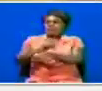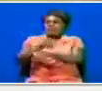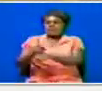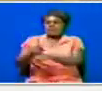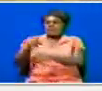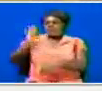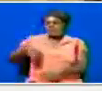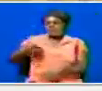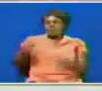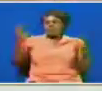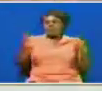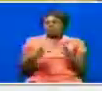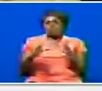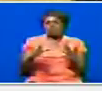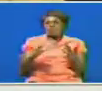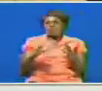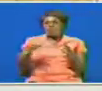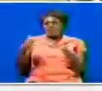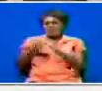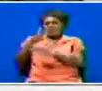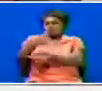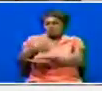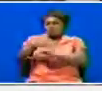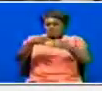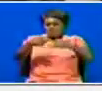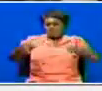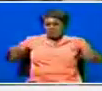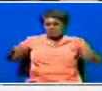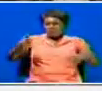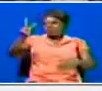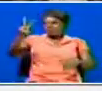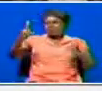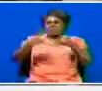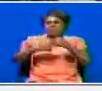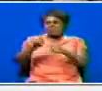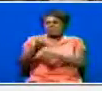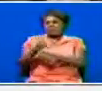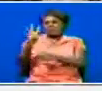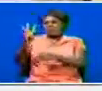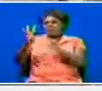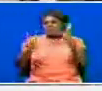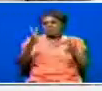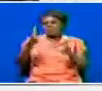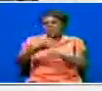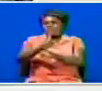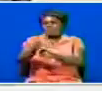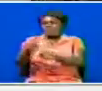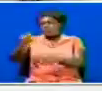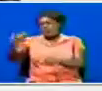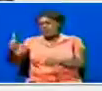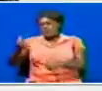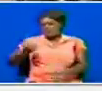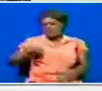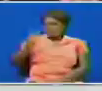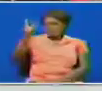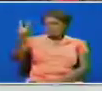in the women category as Kiptum crossed the line with an impressive 27 minutes 44 seconds at time. Valerie Ayabey